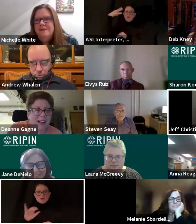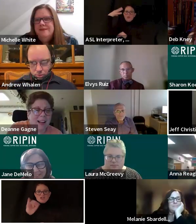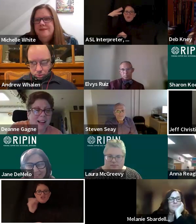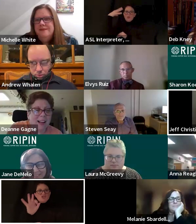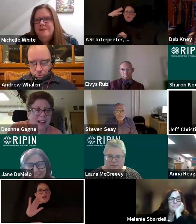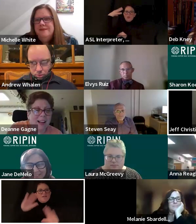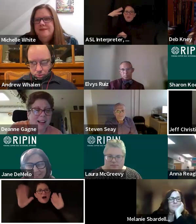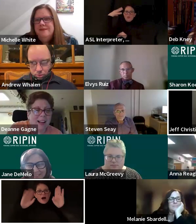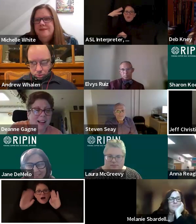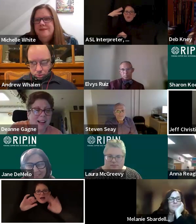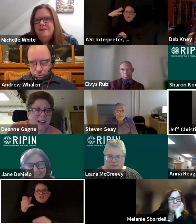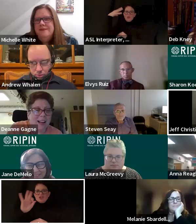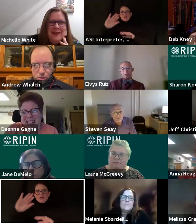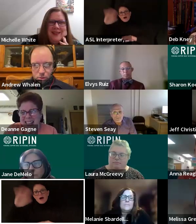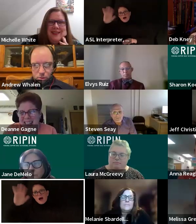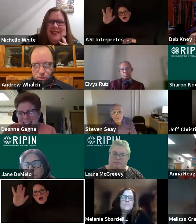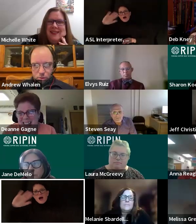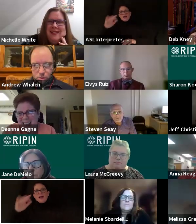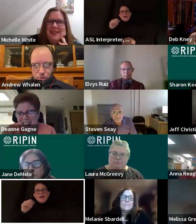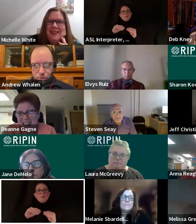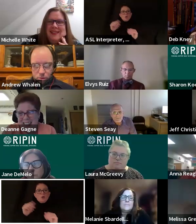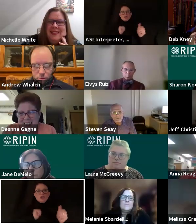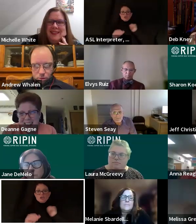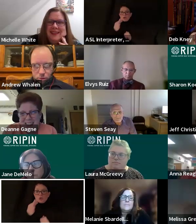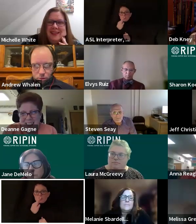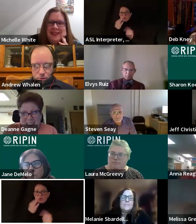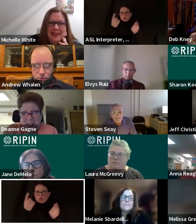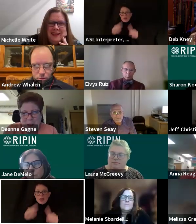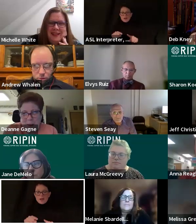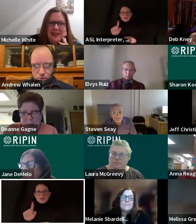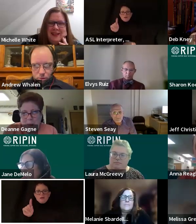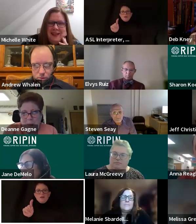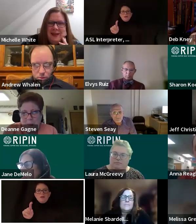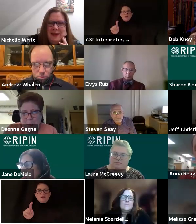Jeff. Yay! Do you have any more shows coming up, Jeff?